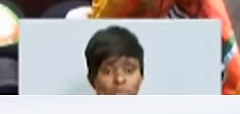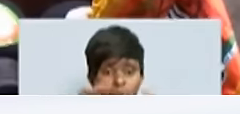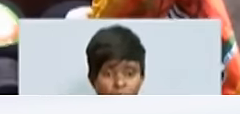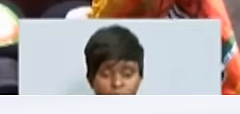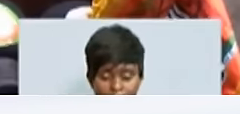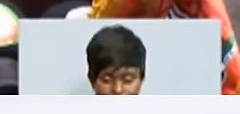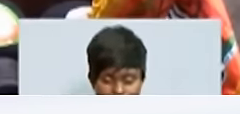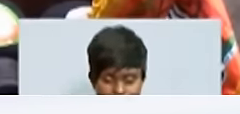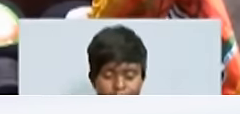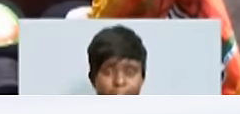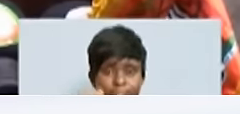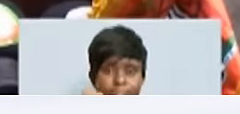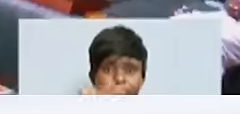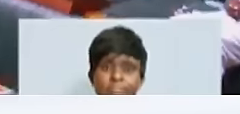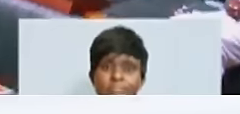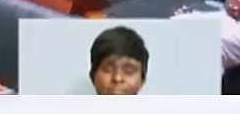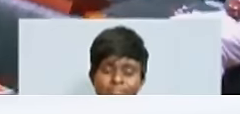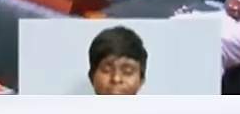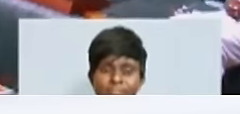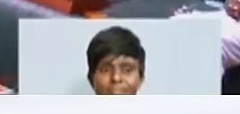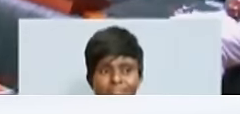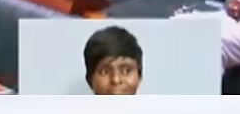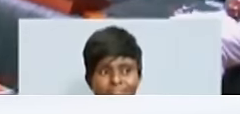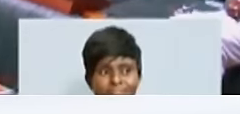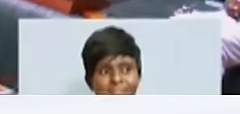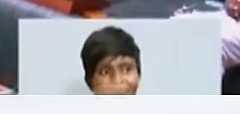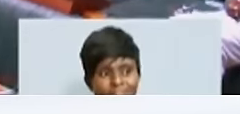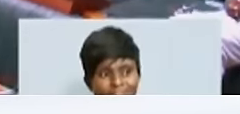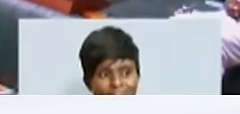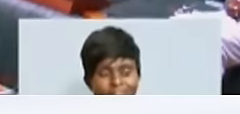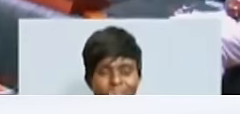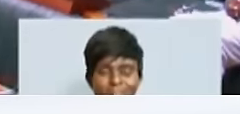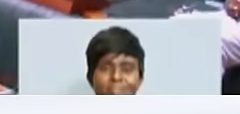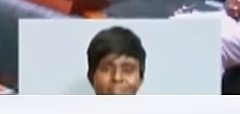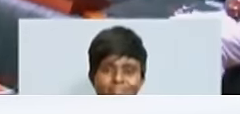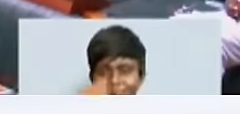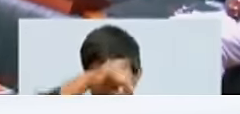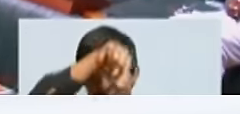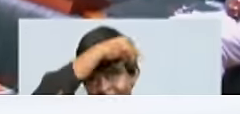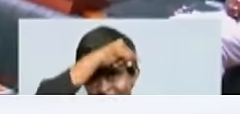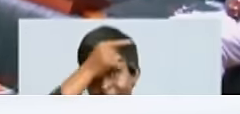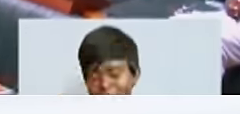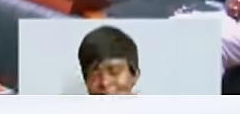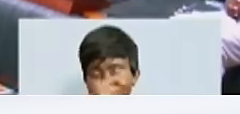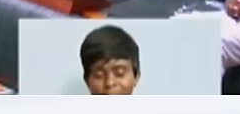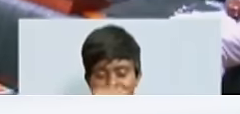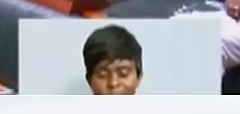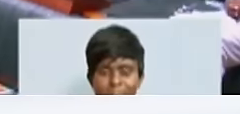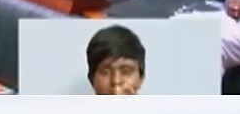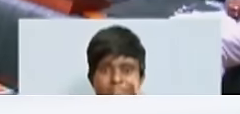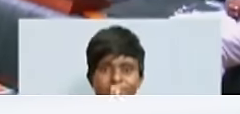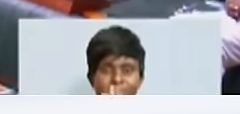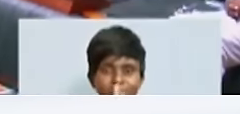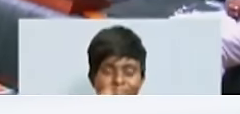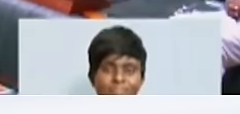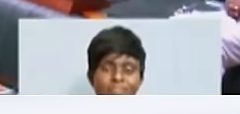our young girls making desks, having graduated from our artisanal schools.